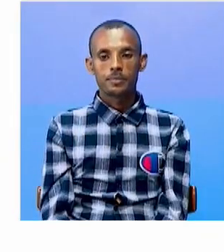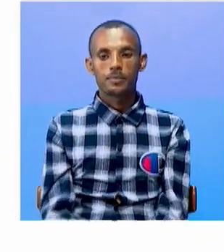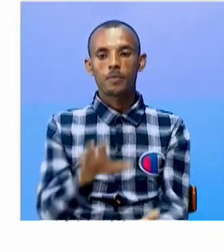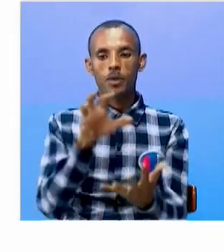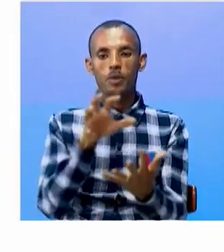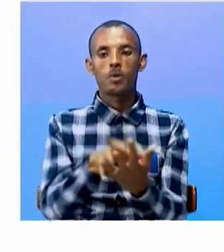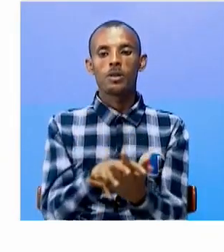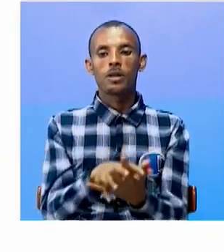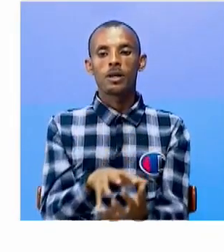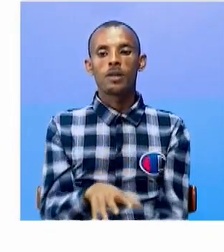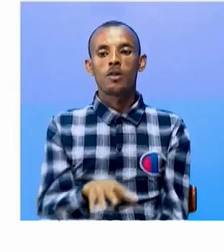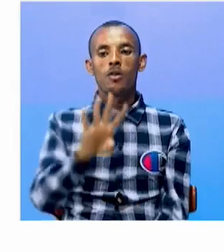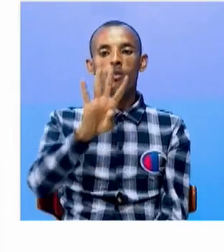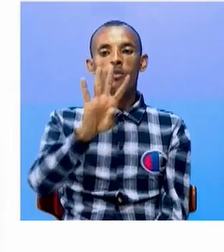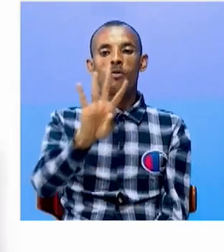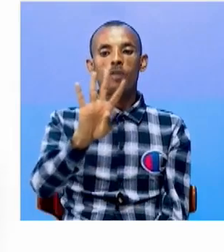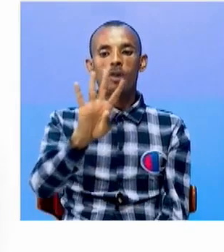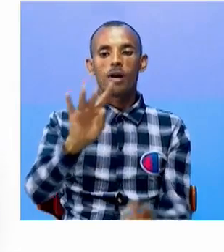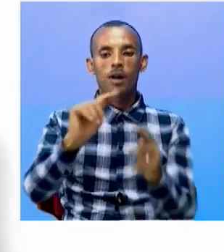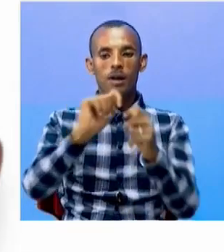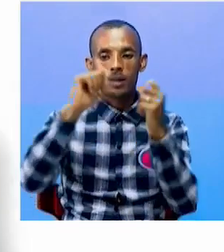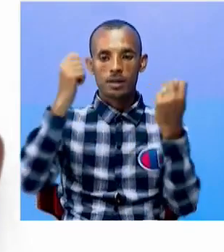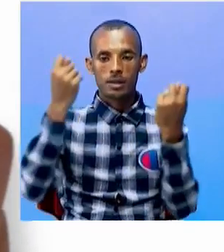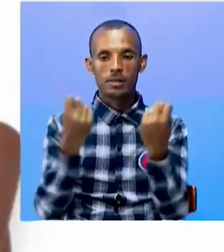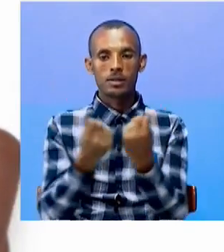Containing 4 terms.